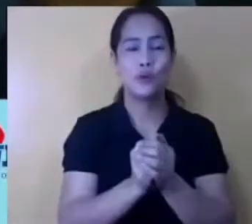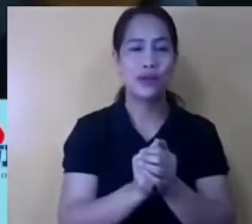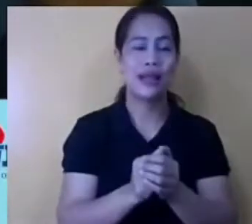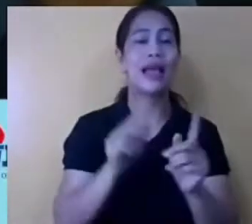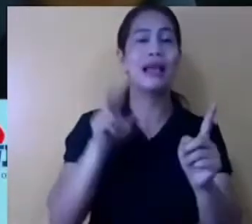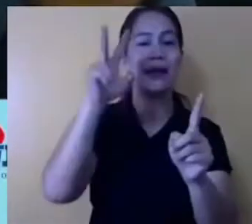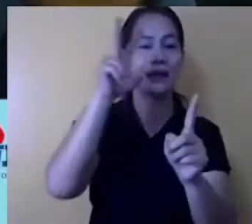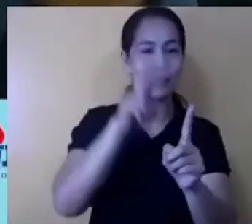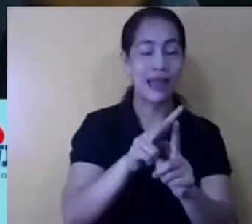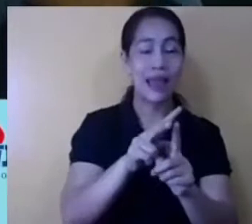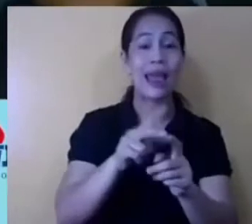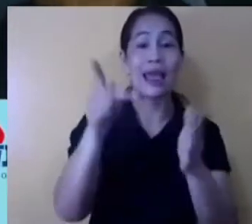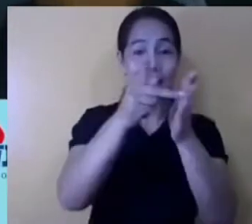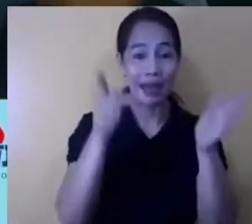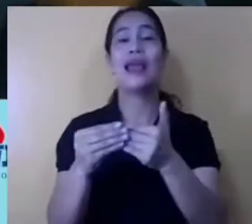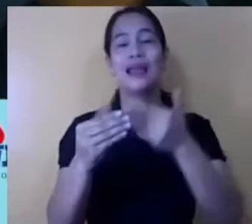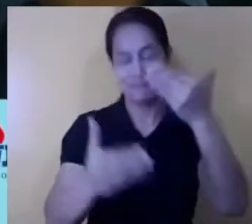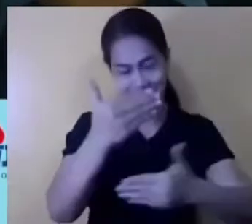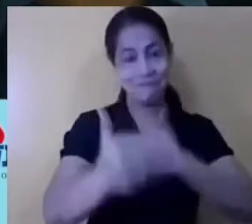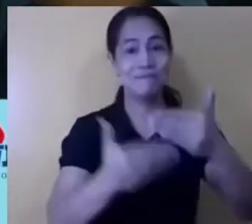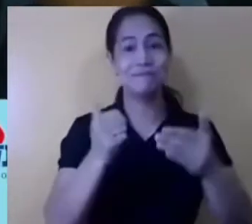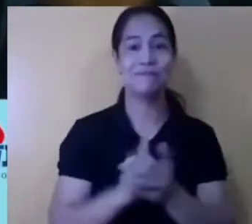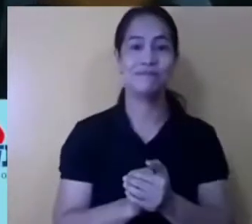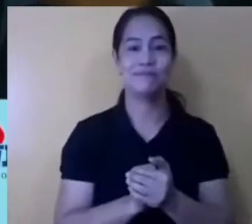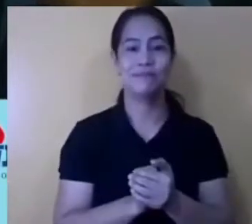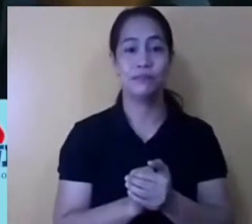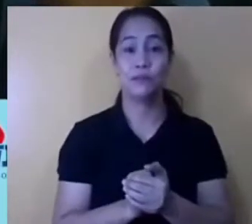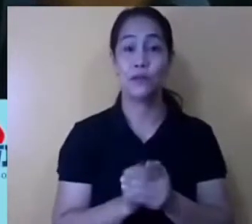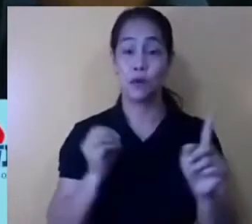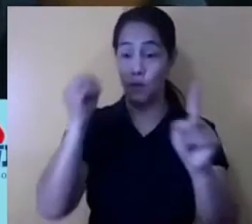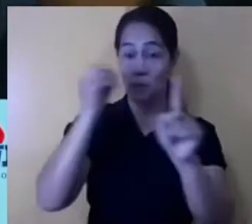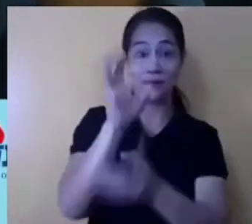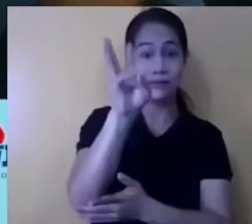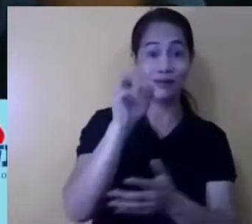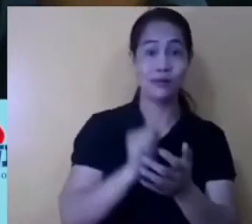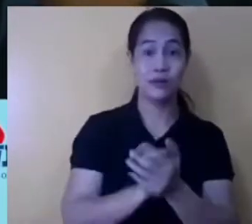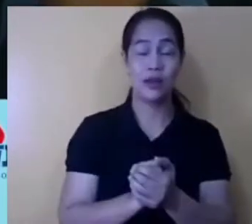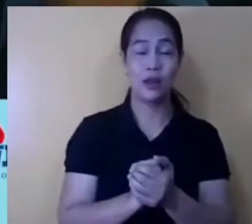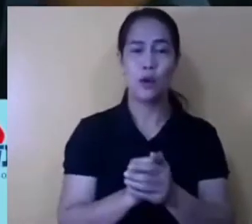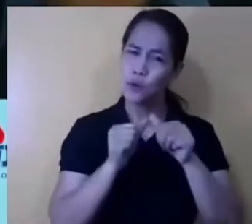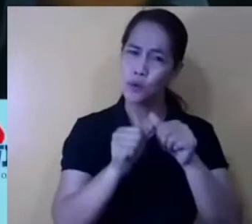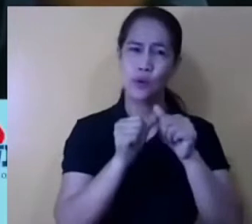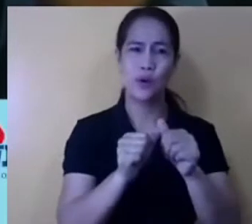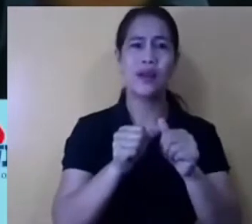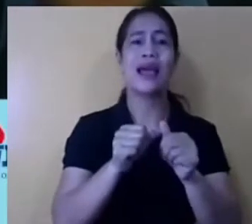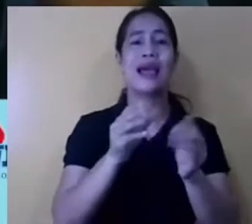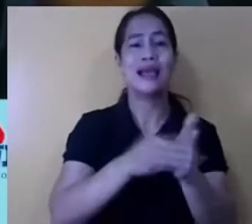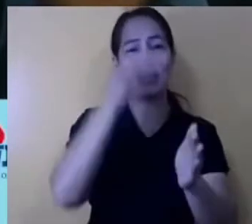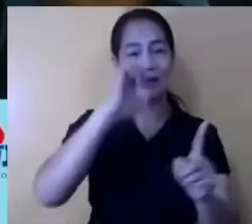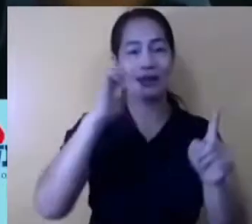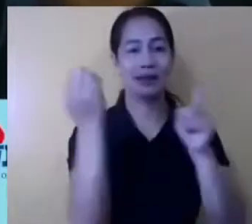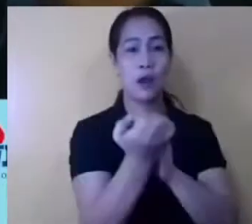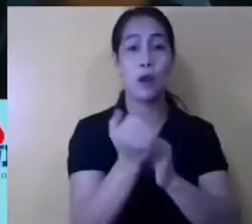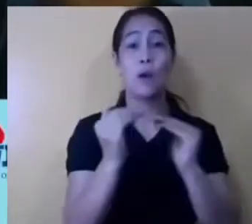policies, guidelines, and procedures. Objective 6, maintain learning environments that promote fairness,